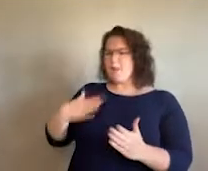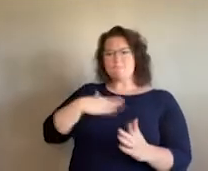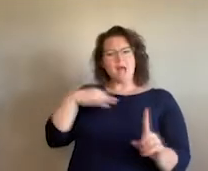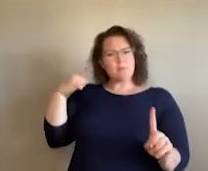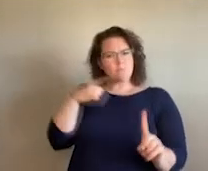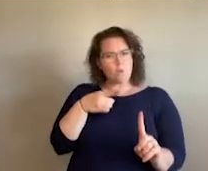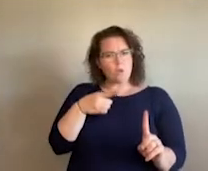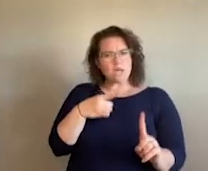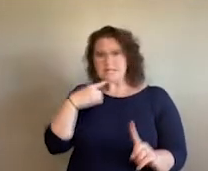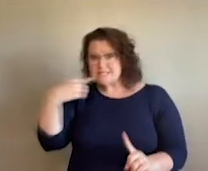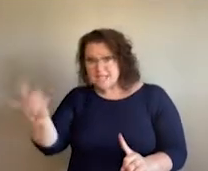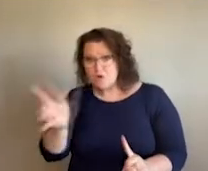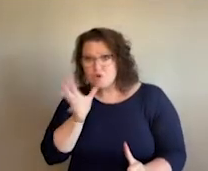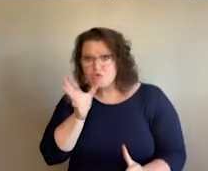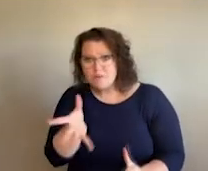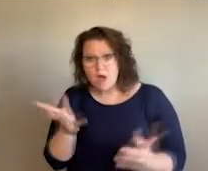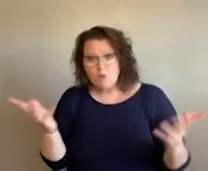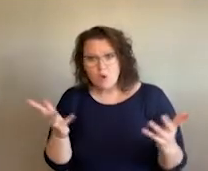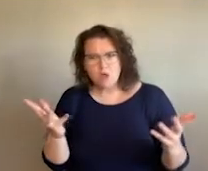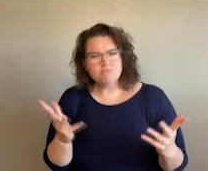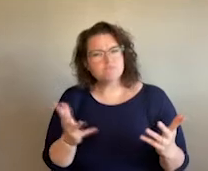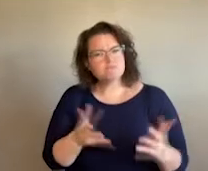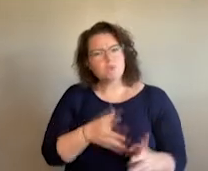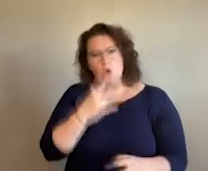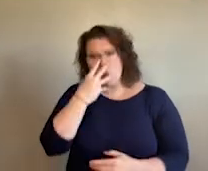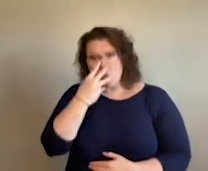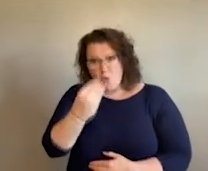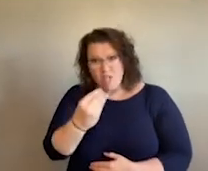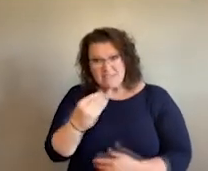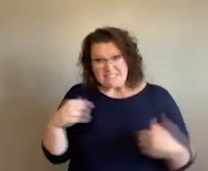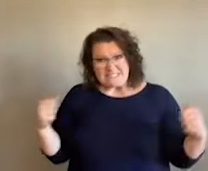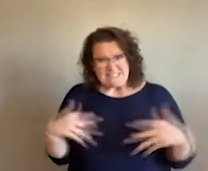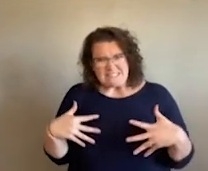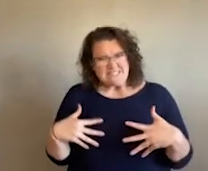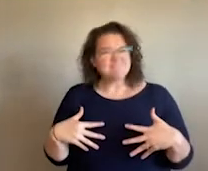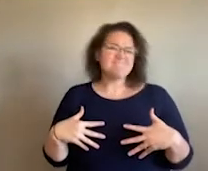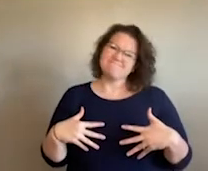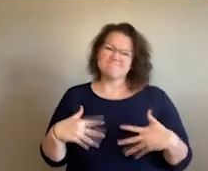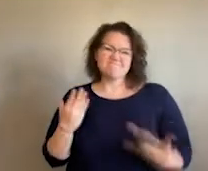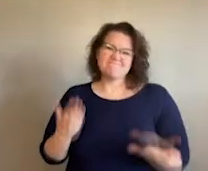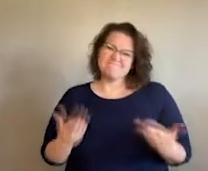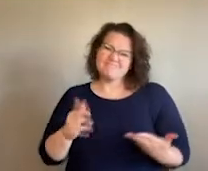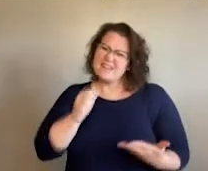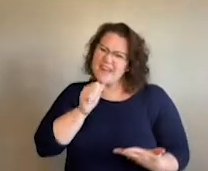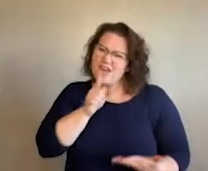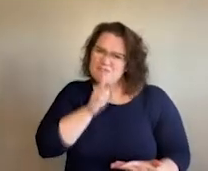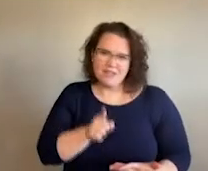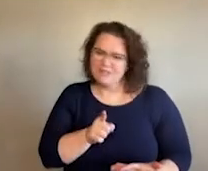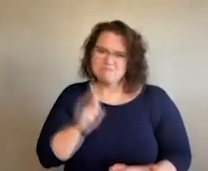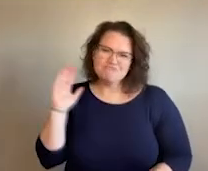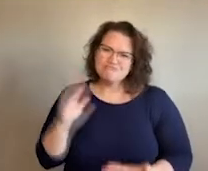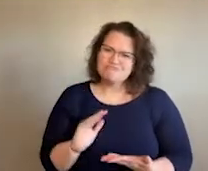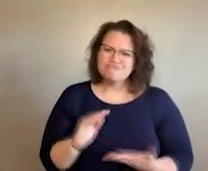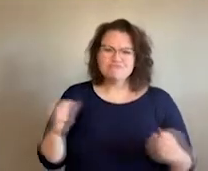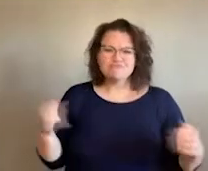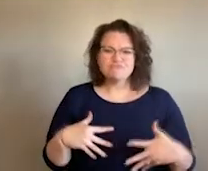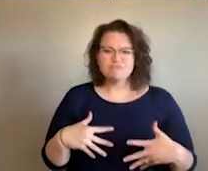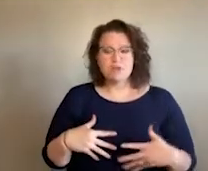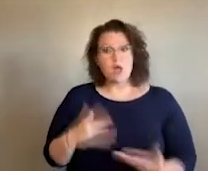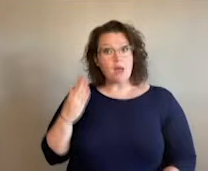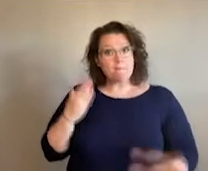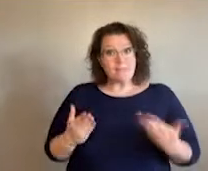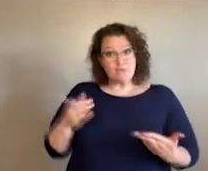she understood that wolves aren't so scary after all. So I think I'm going to say that you might think wolves